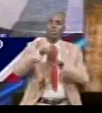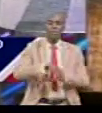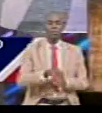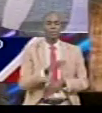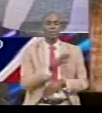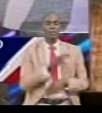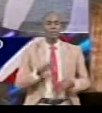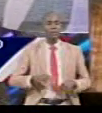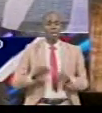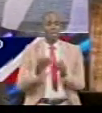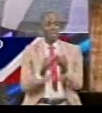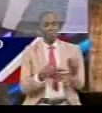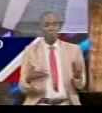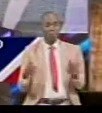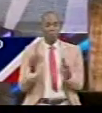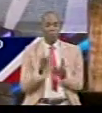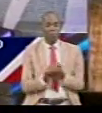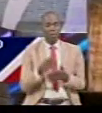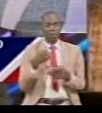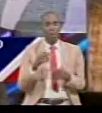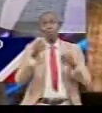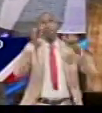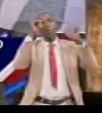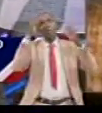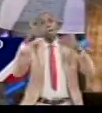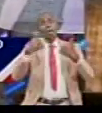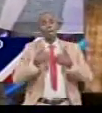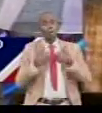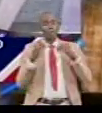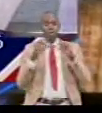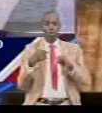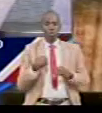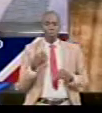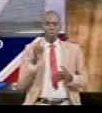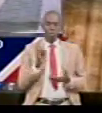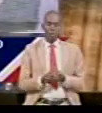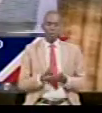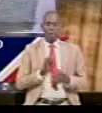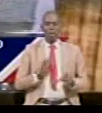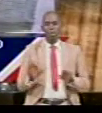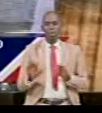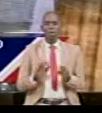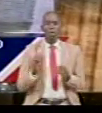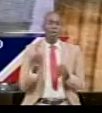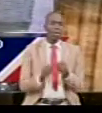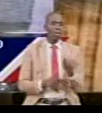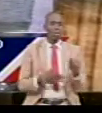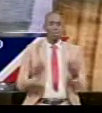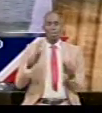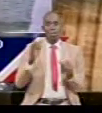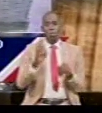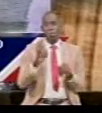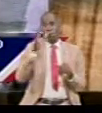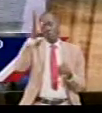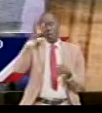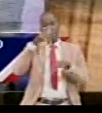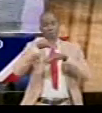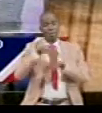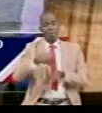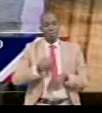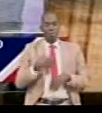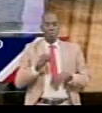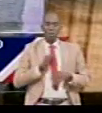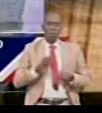everything the Father has taught me, that I do. Everywhere the Father sent him, there he went. And